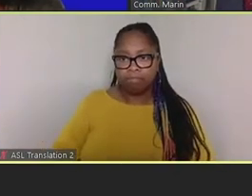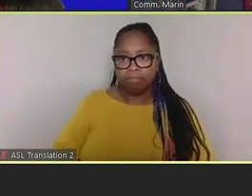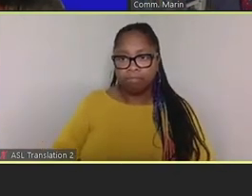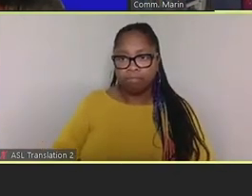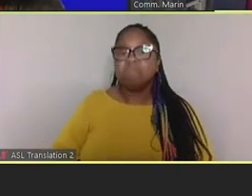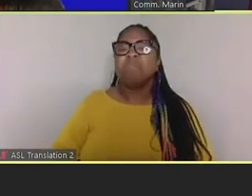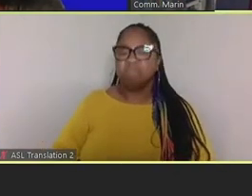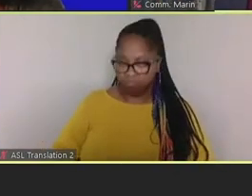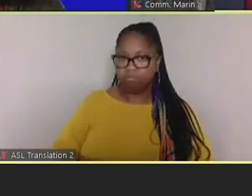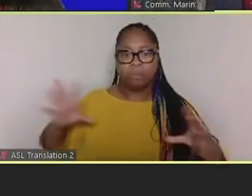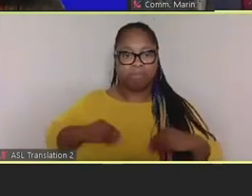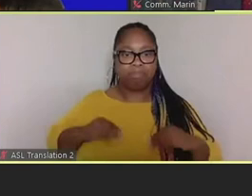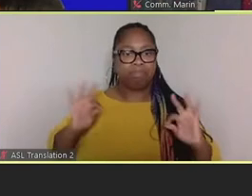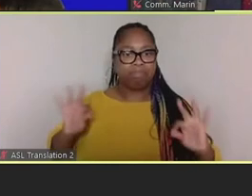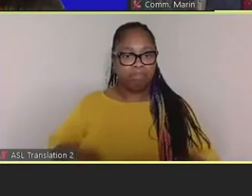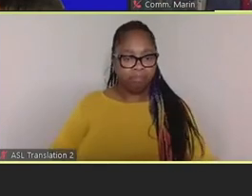The resolutions are adopted.